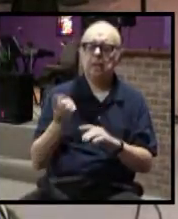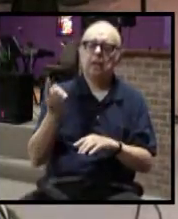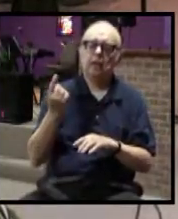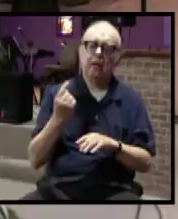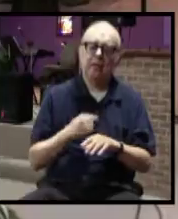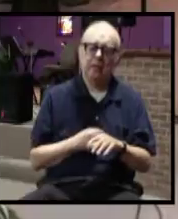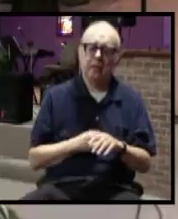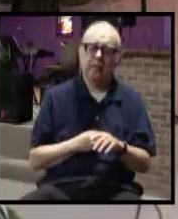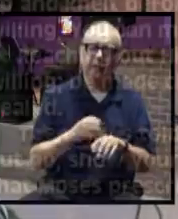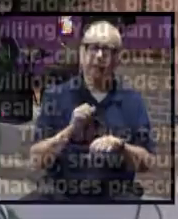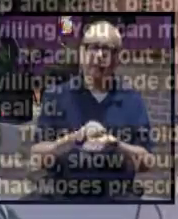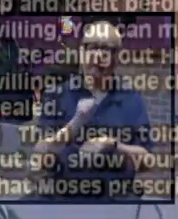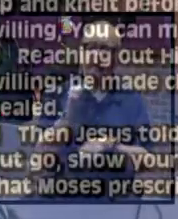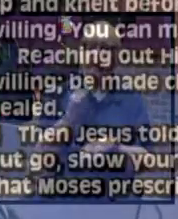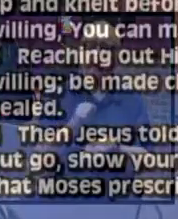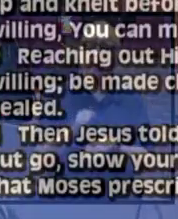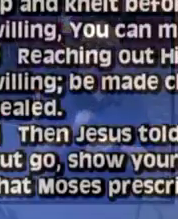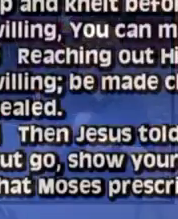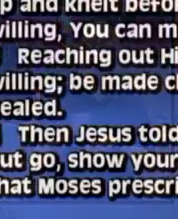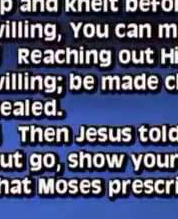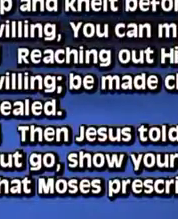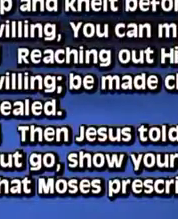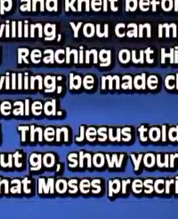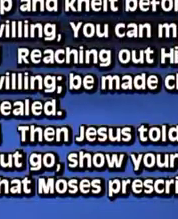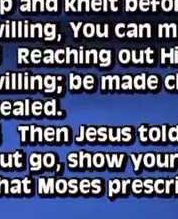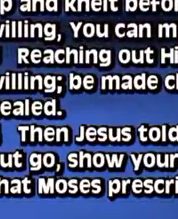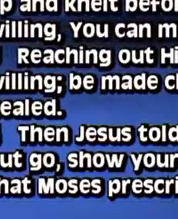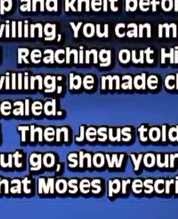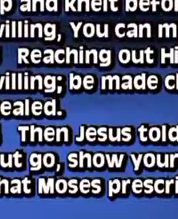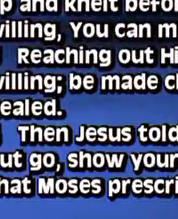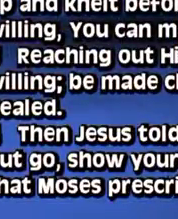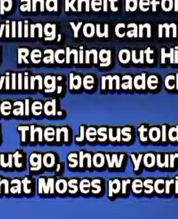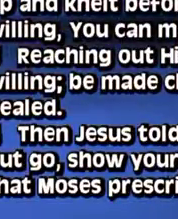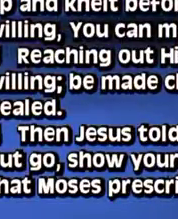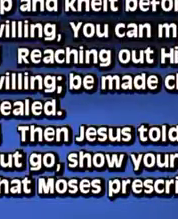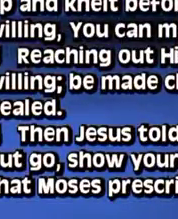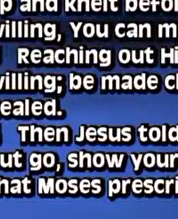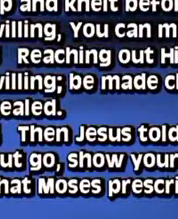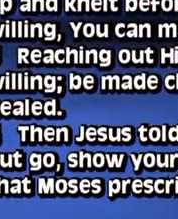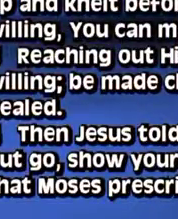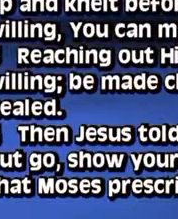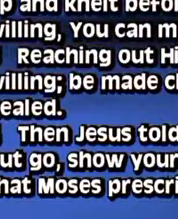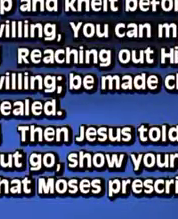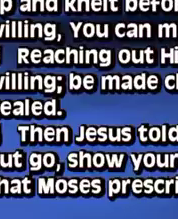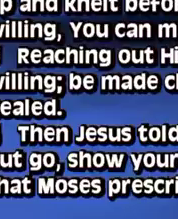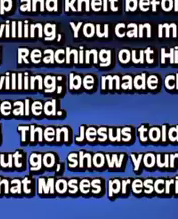He said when Jesus came down from the mountainside, the large crowds followed him.